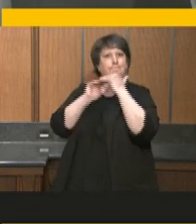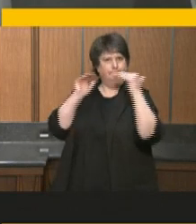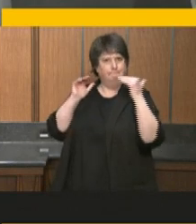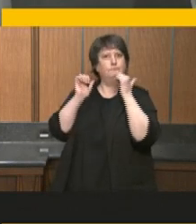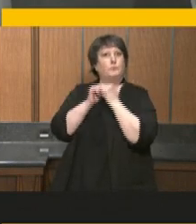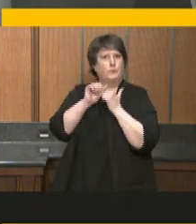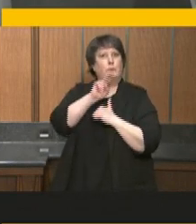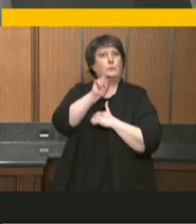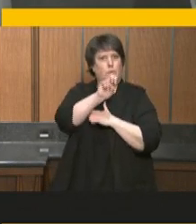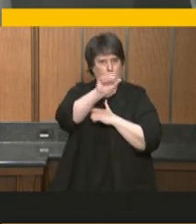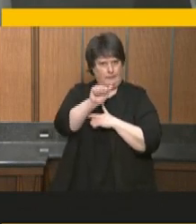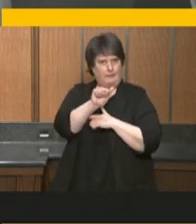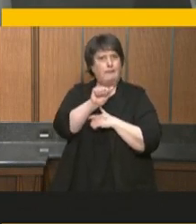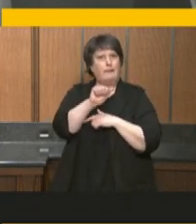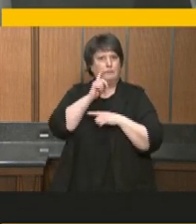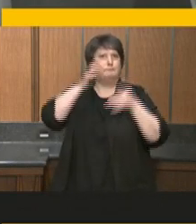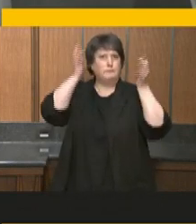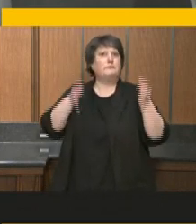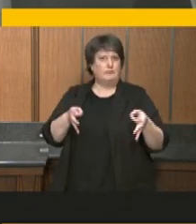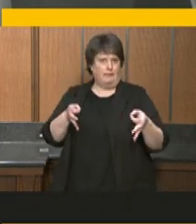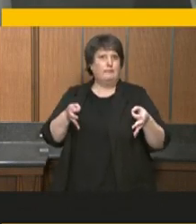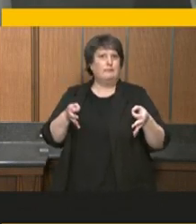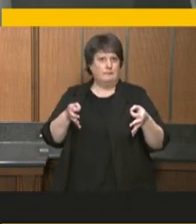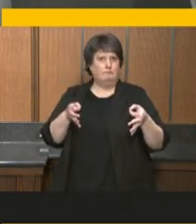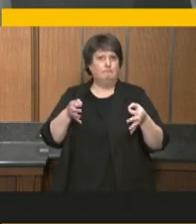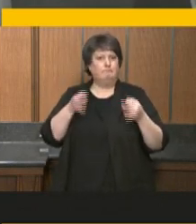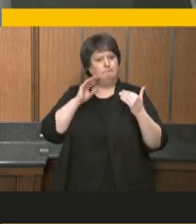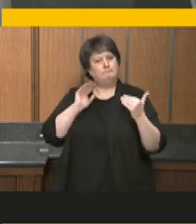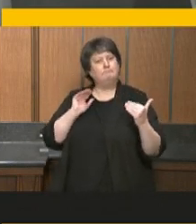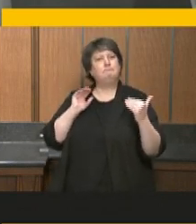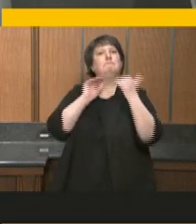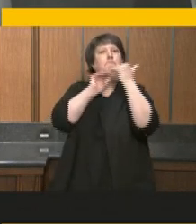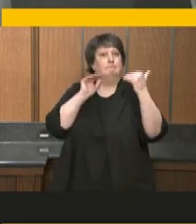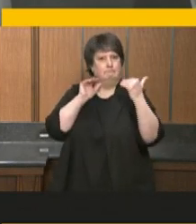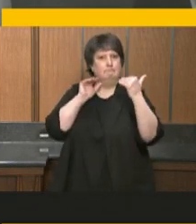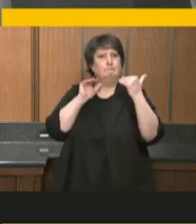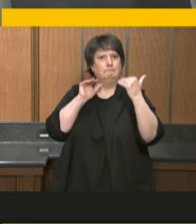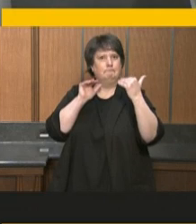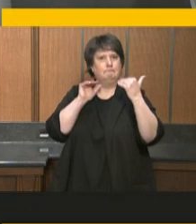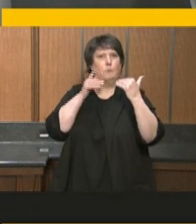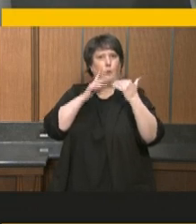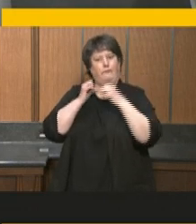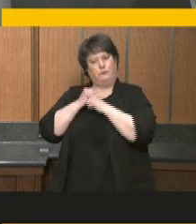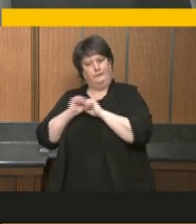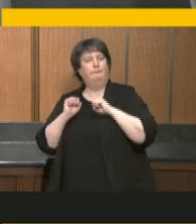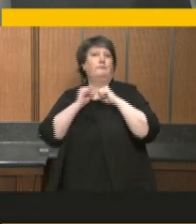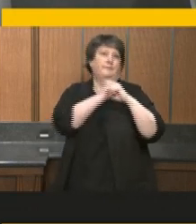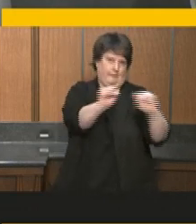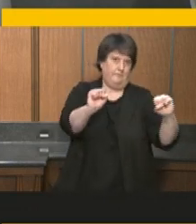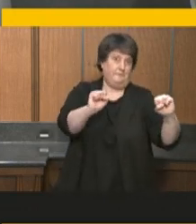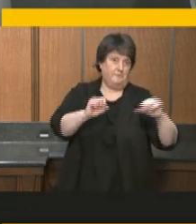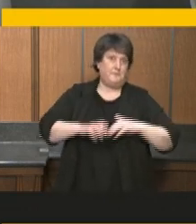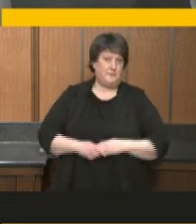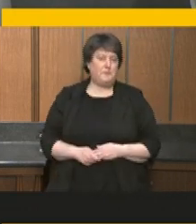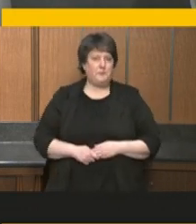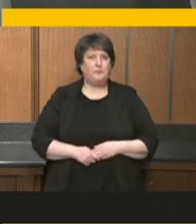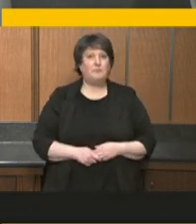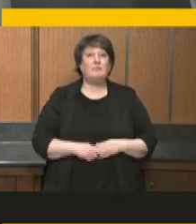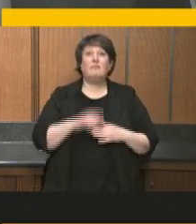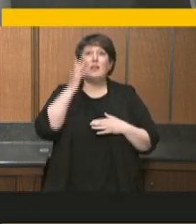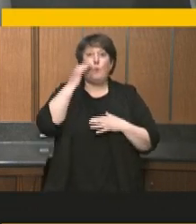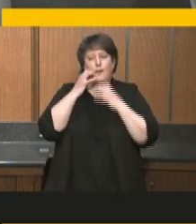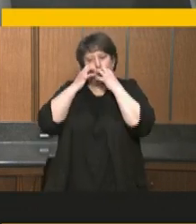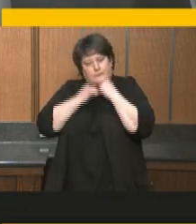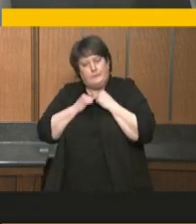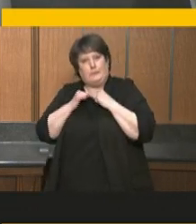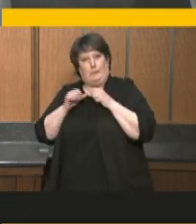States to impose reciprocal measures that will be effective in keeping both of our communities safe. It's about our health and safety